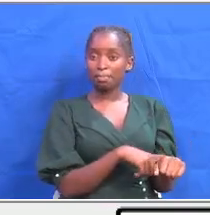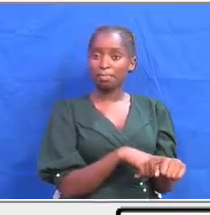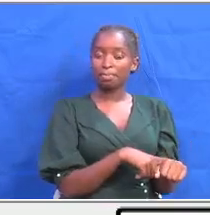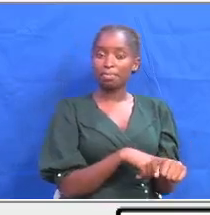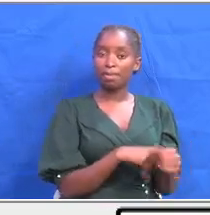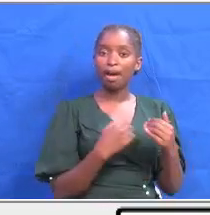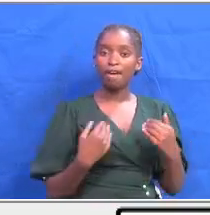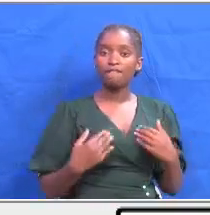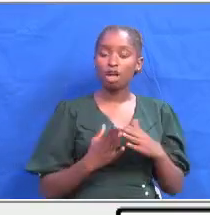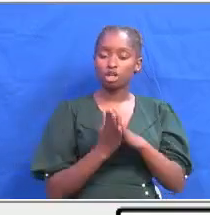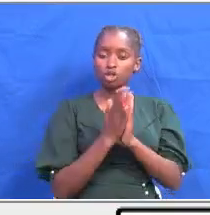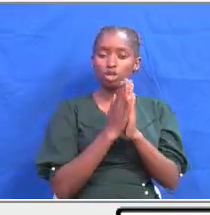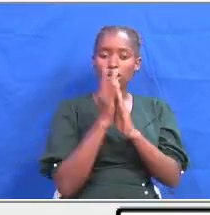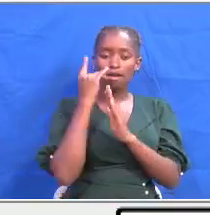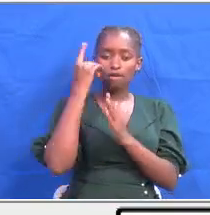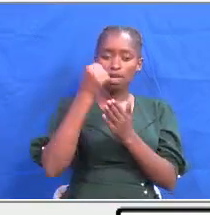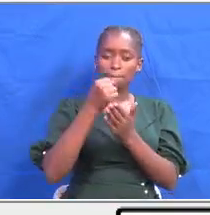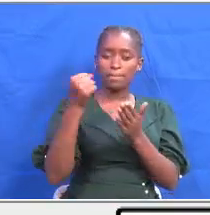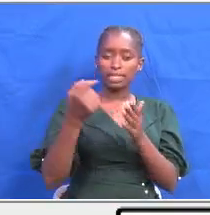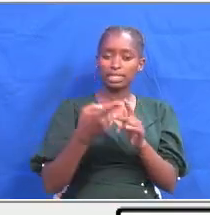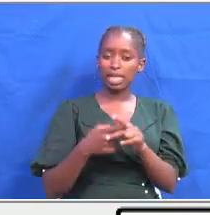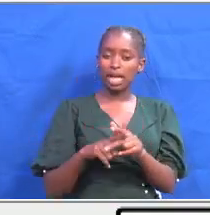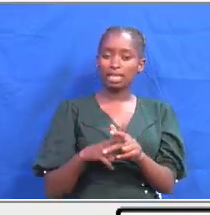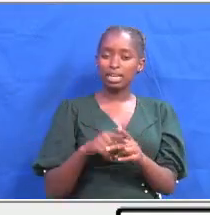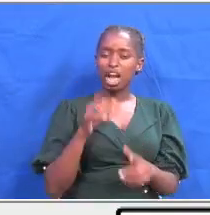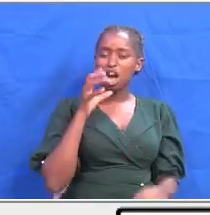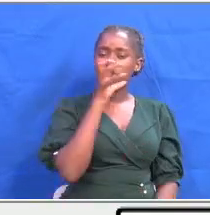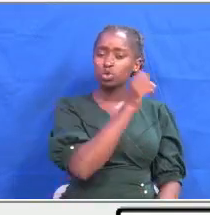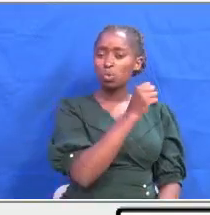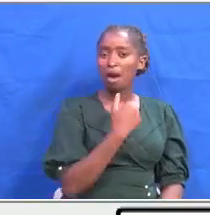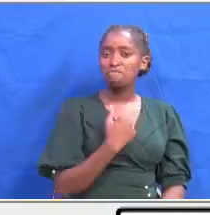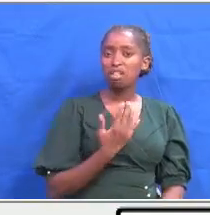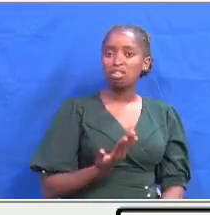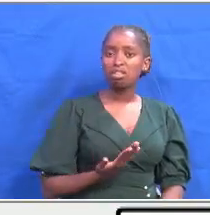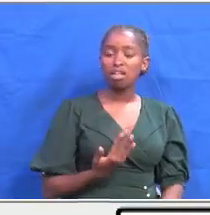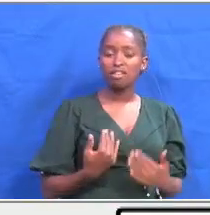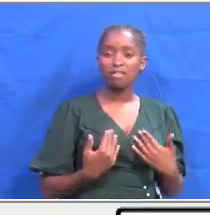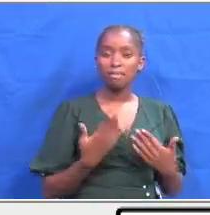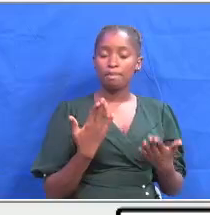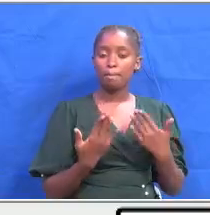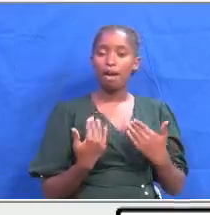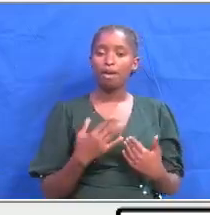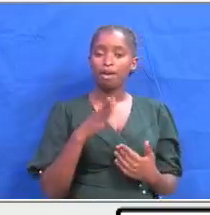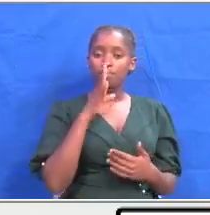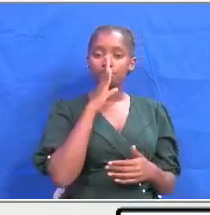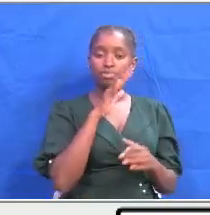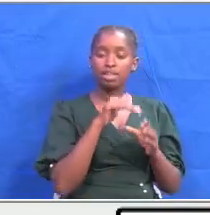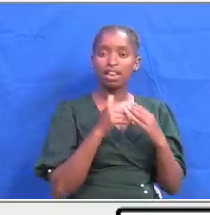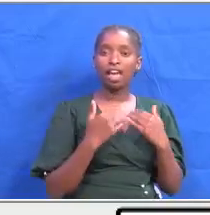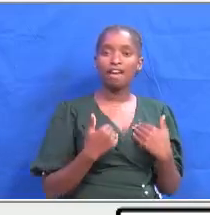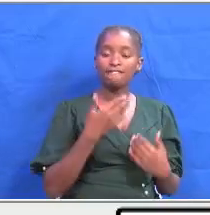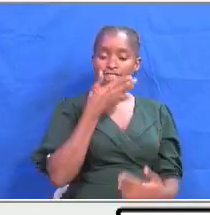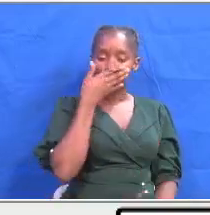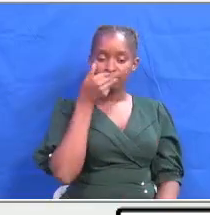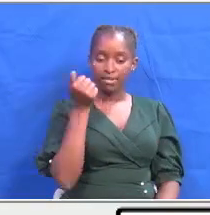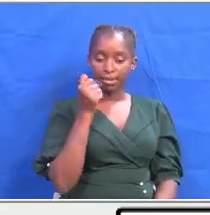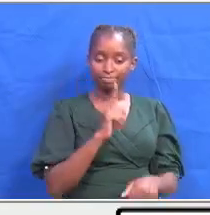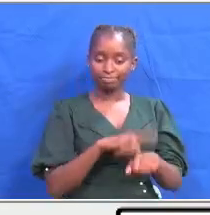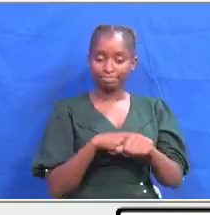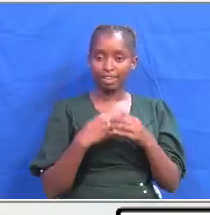when this story of impeachment started. It was almost assumed that Kithure Kindiki, having been the favorite during the Kenya